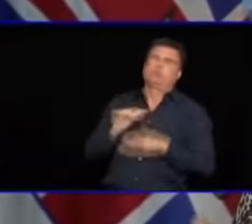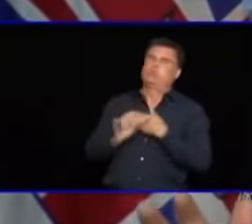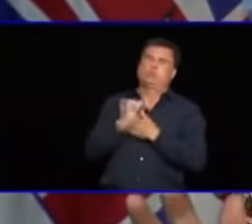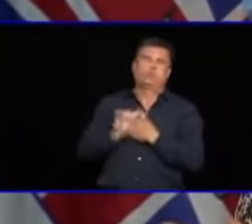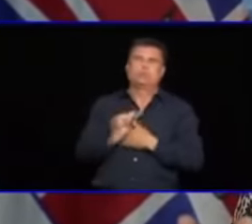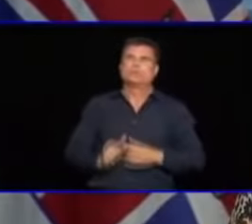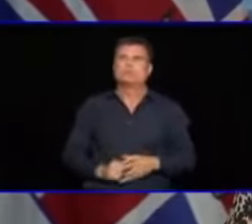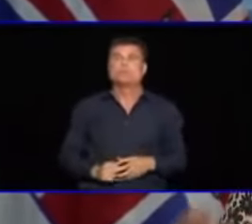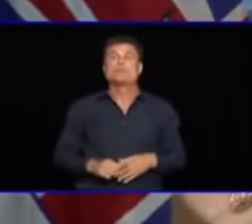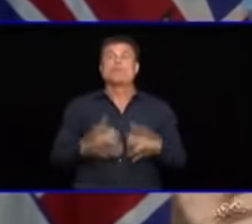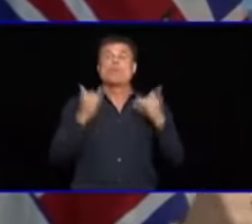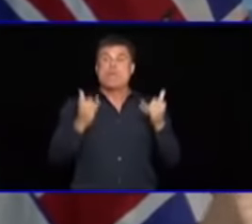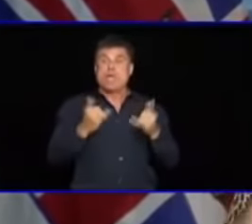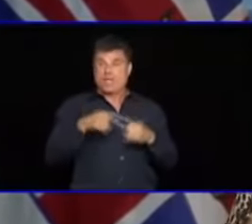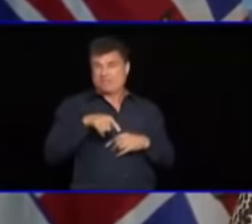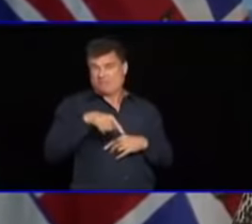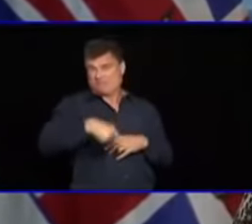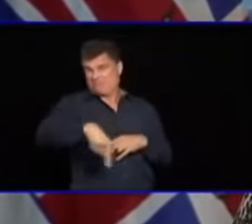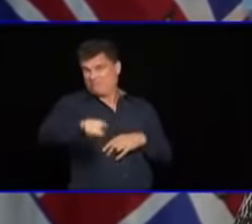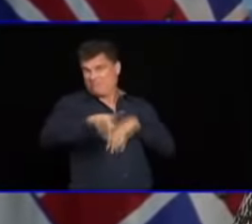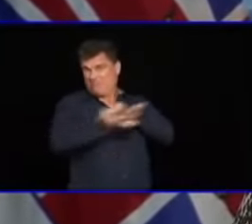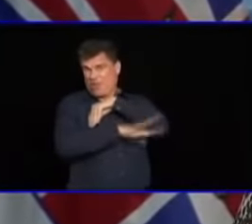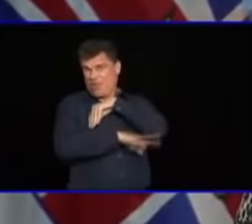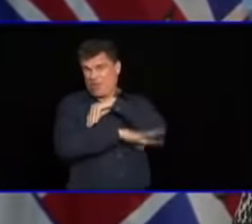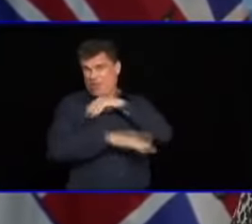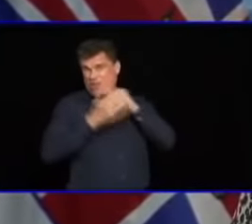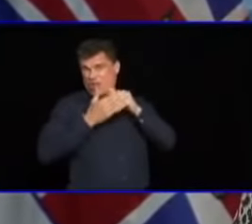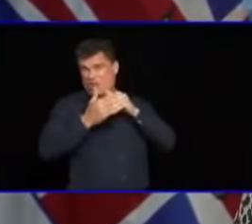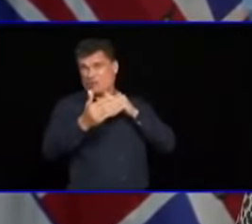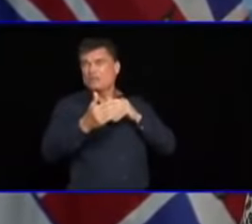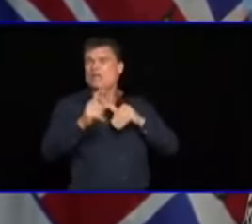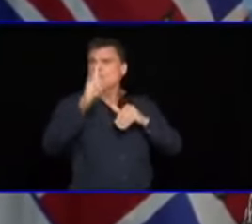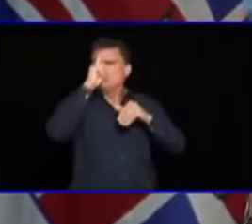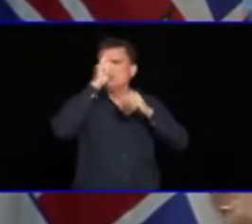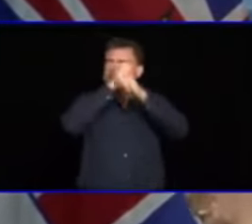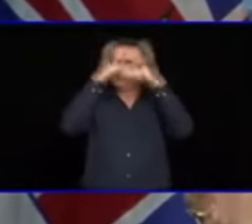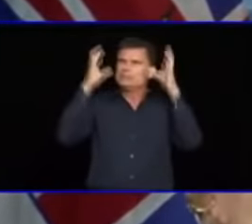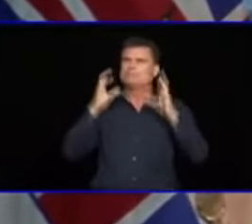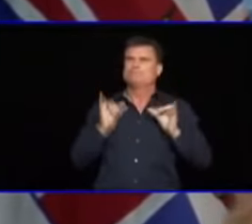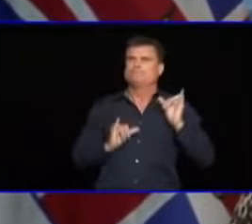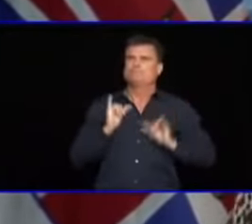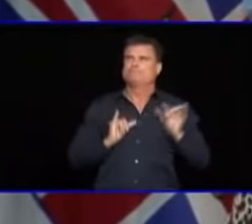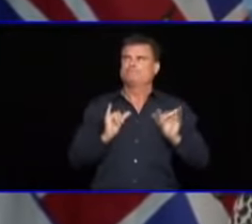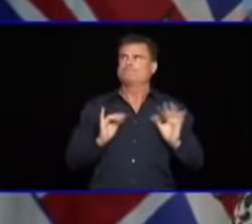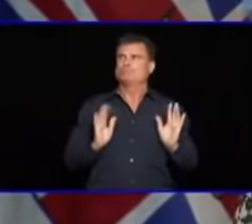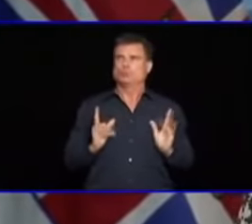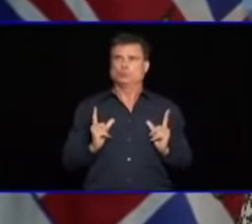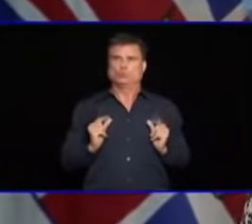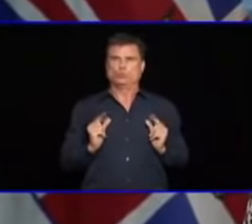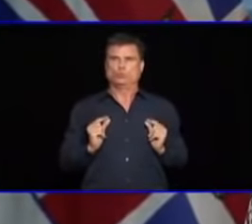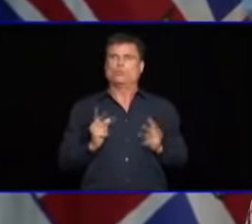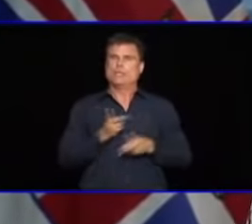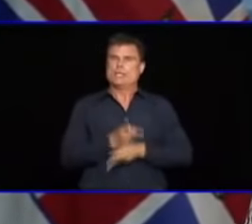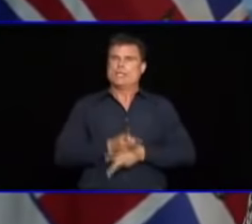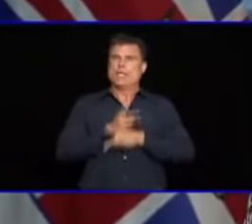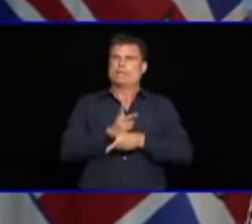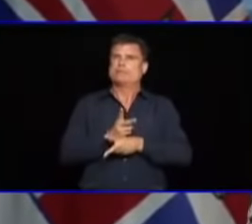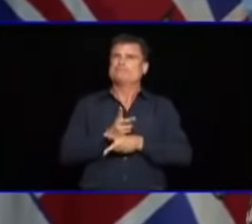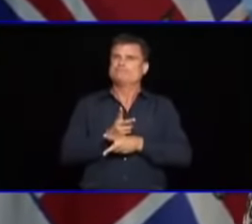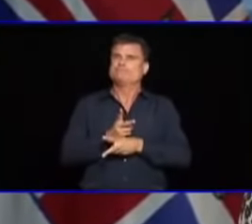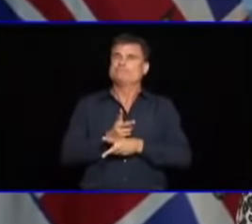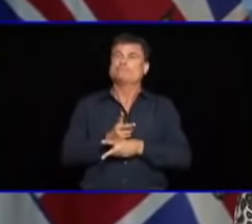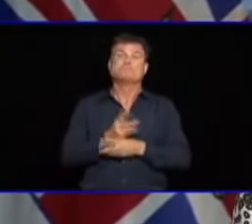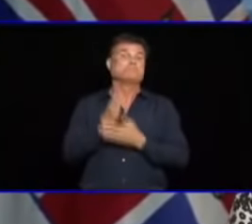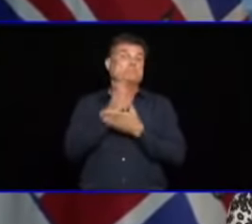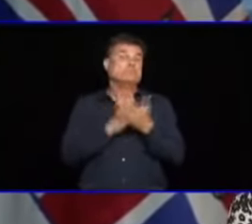moving into the fall, we need to rethink how we're going to do that. And for a lot of young people, that means they might be going back into work, they